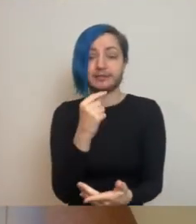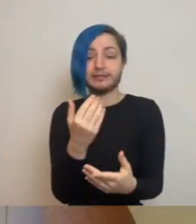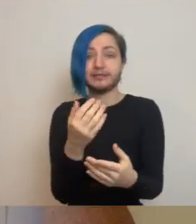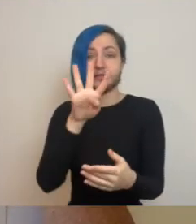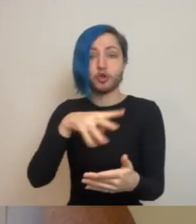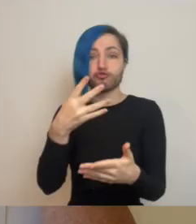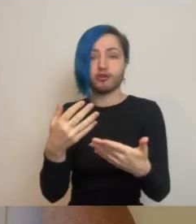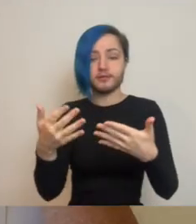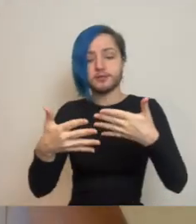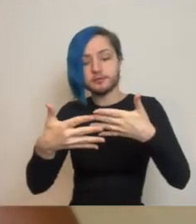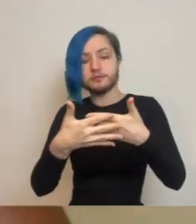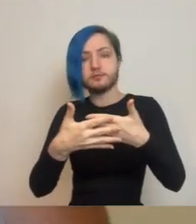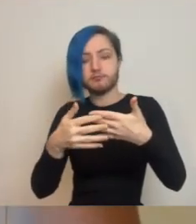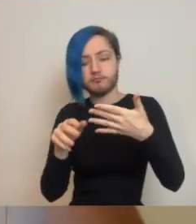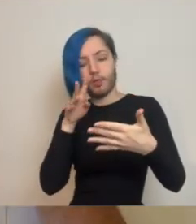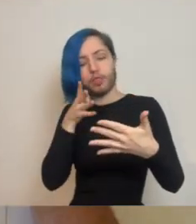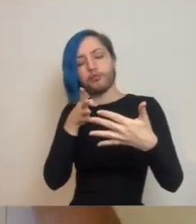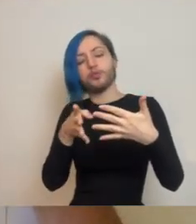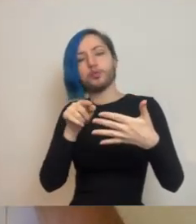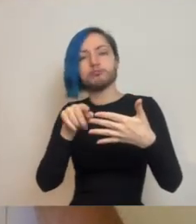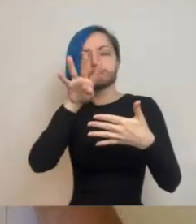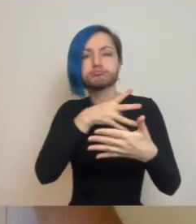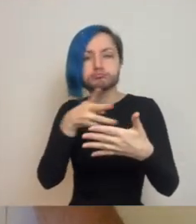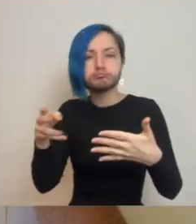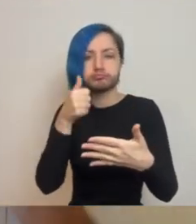coming through the paper.